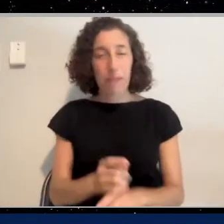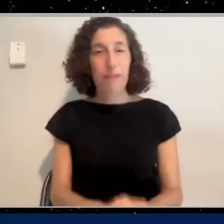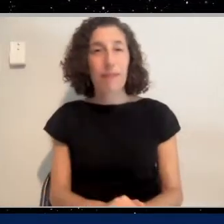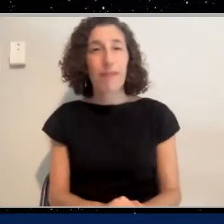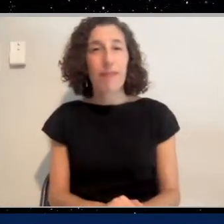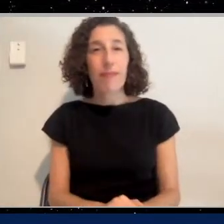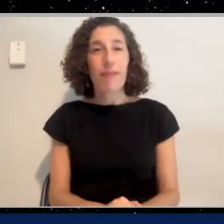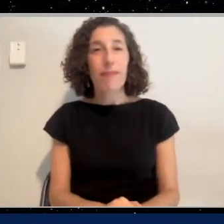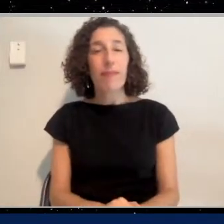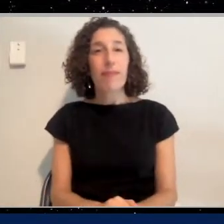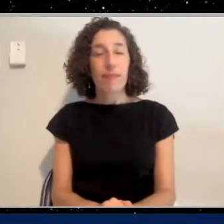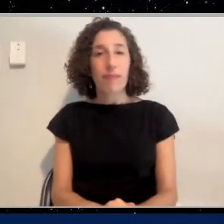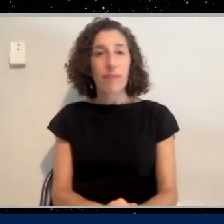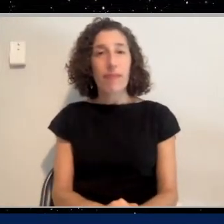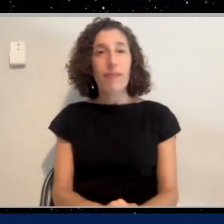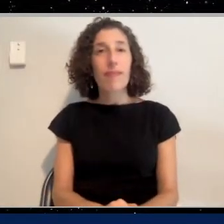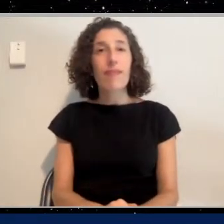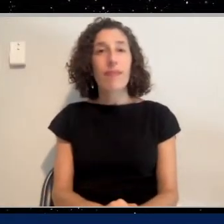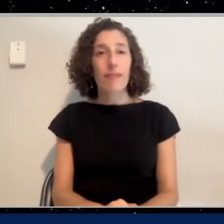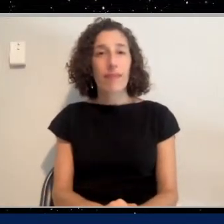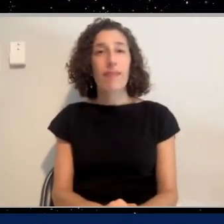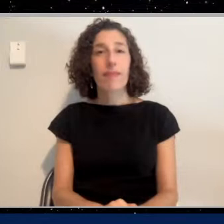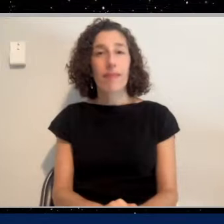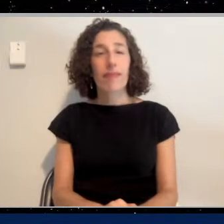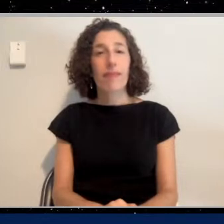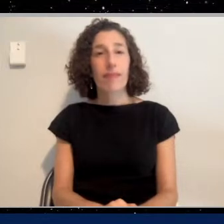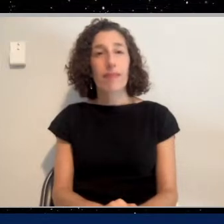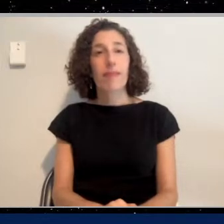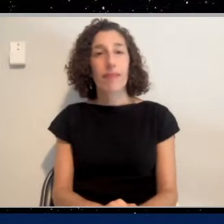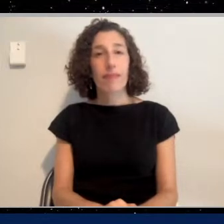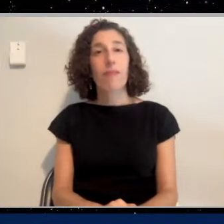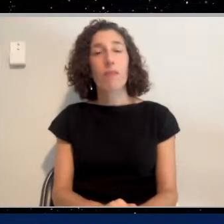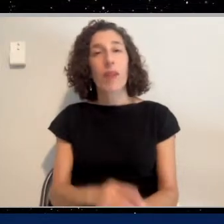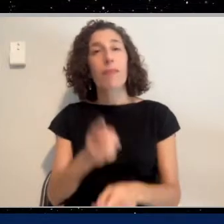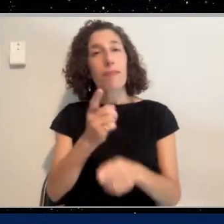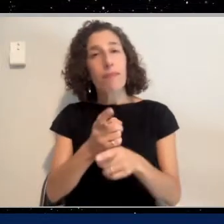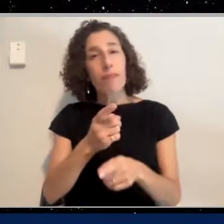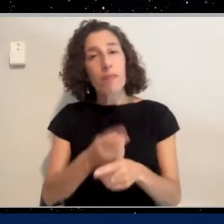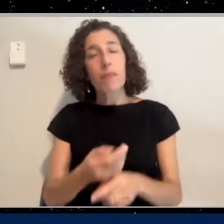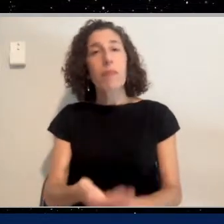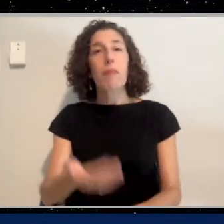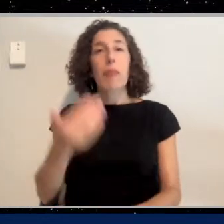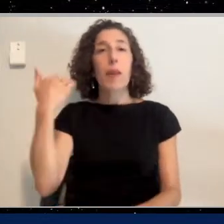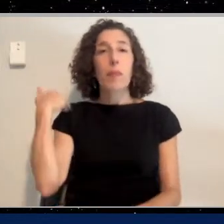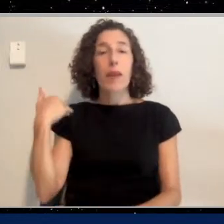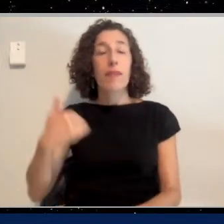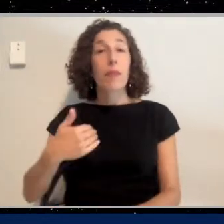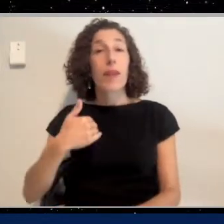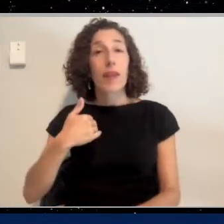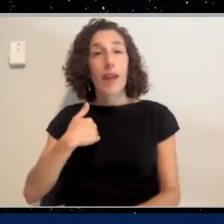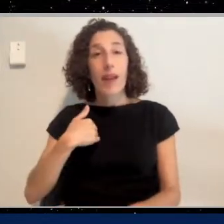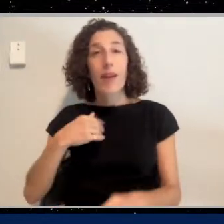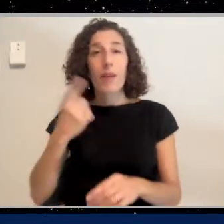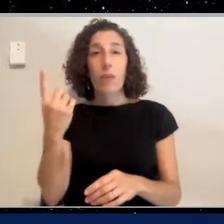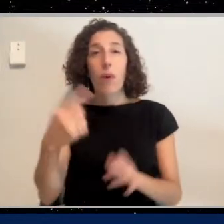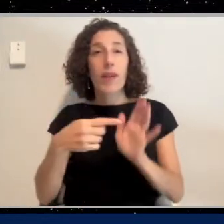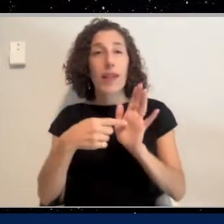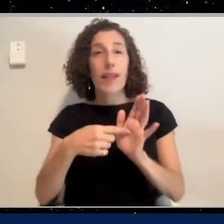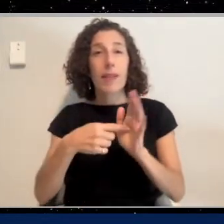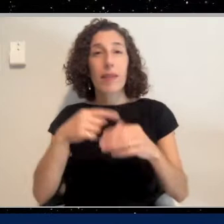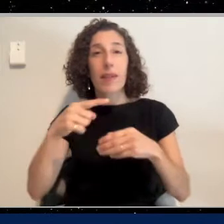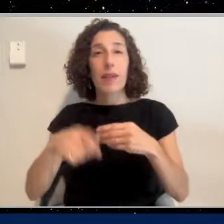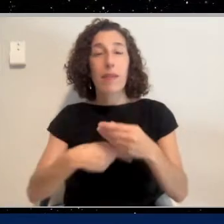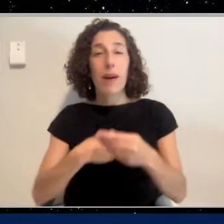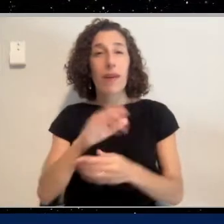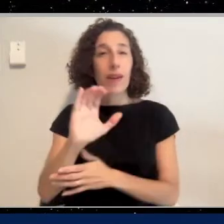those experiences. For example, in the past, we had an exhibit all about cakes on board, and our exhibits